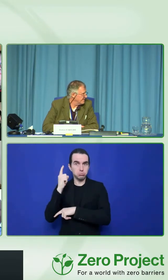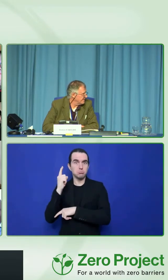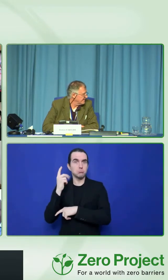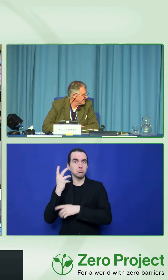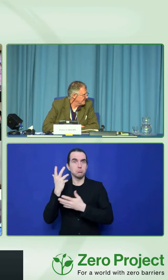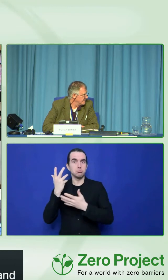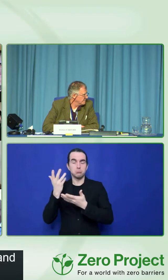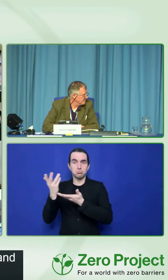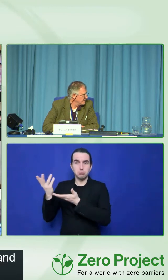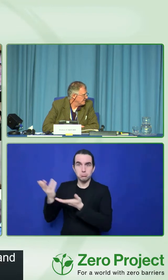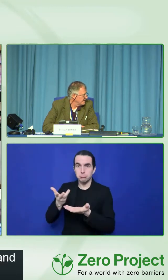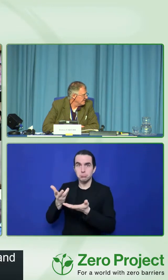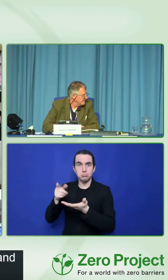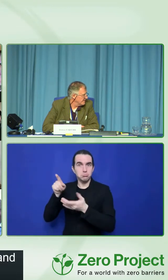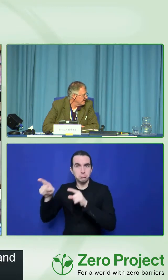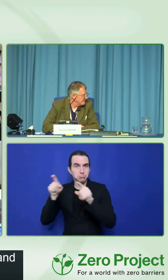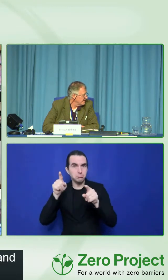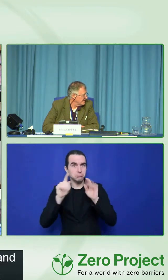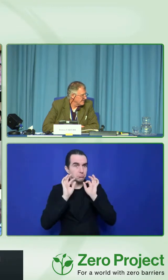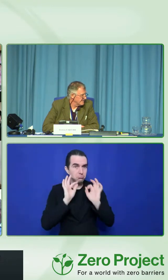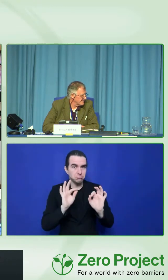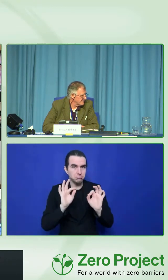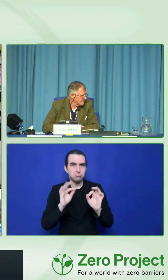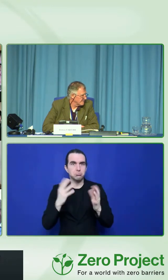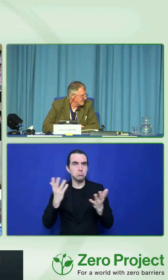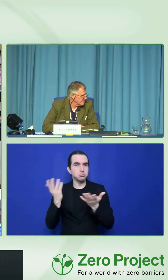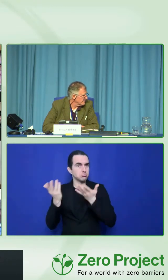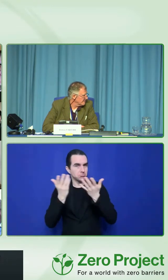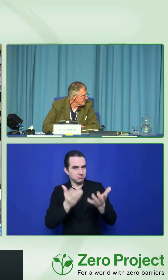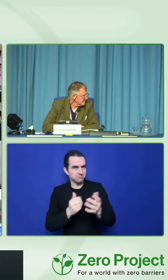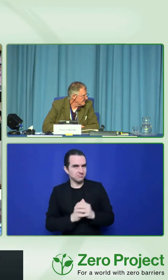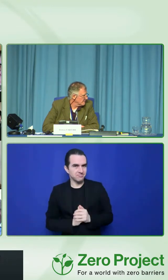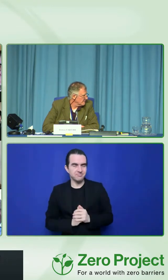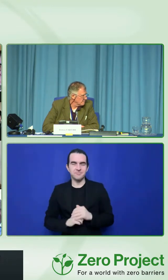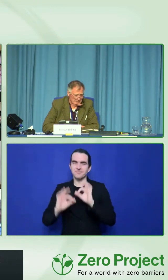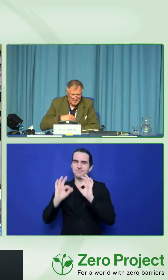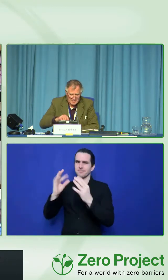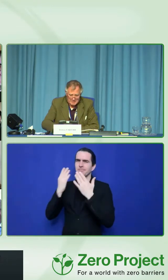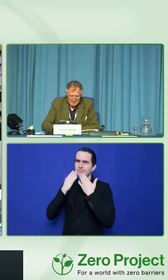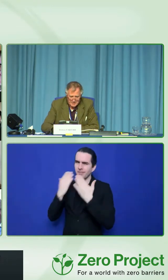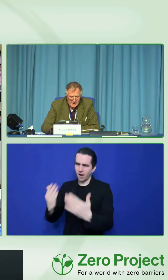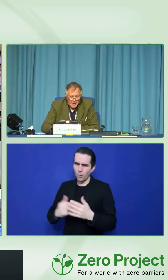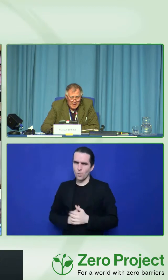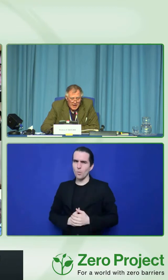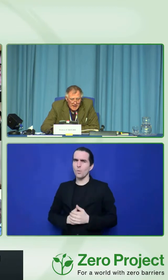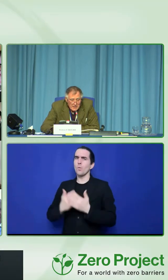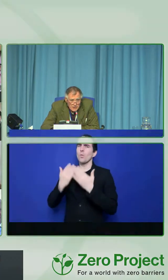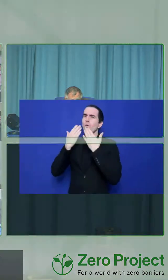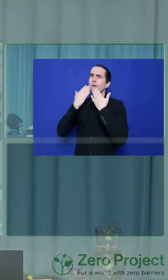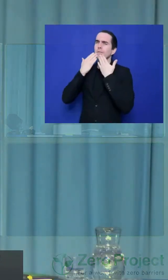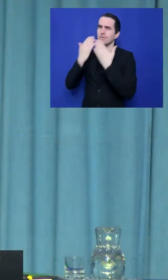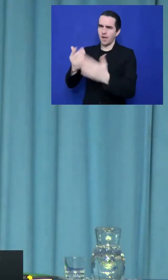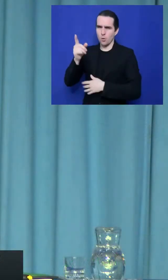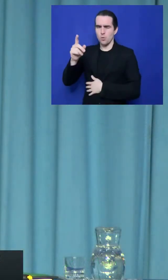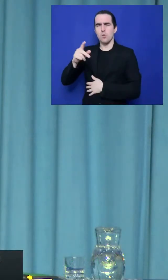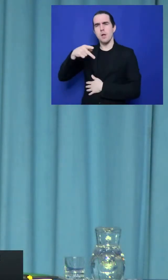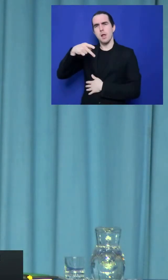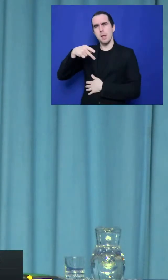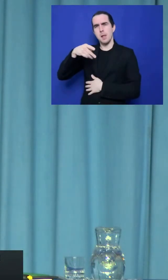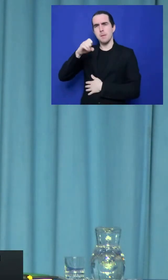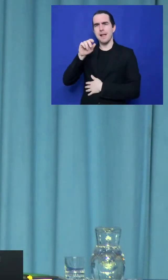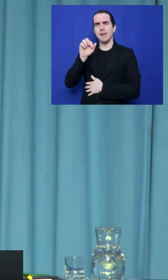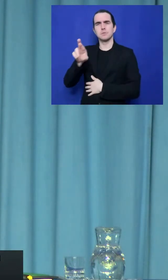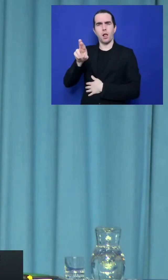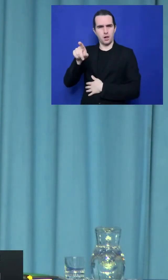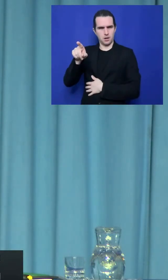Lars Lindberg from the Nordic Welfare Center, and I believe he's next to you, Tom. Is that right? Indeed he is, and I